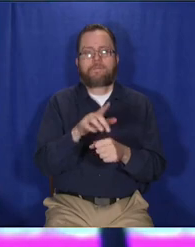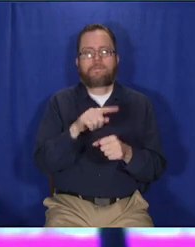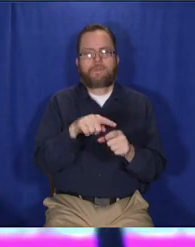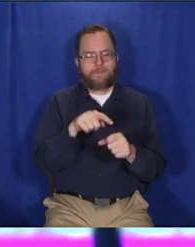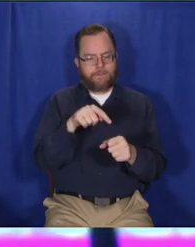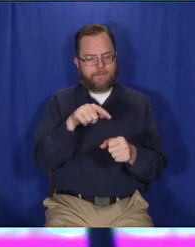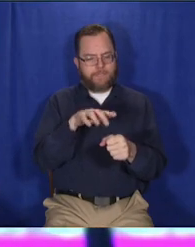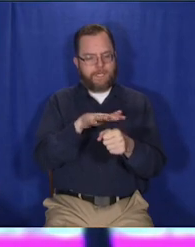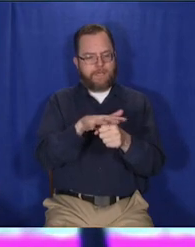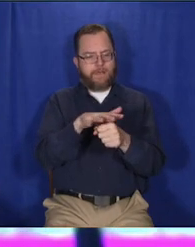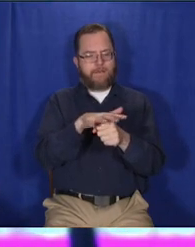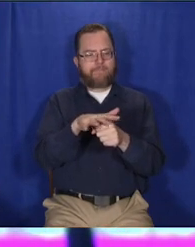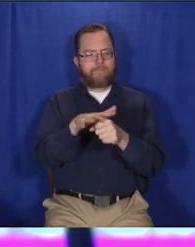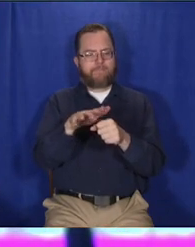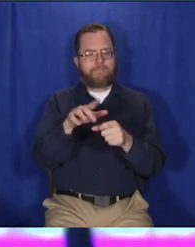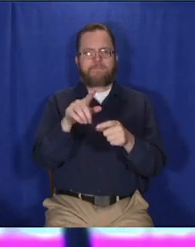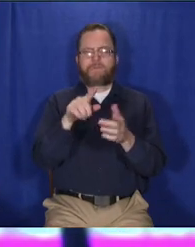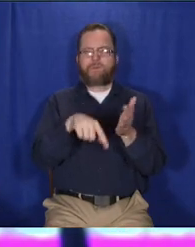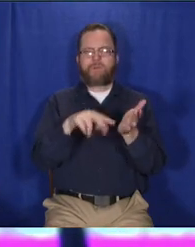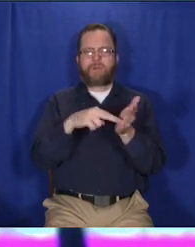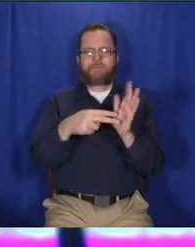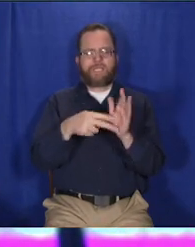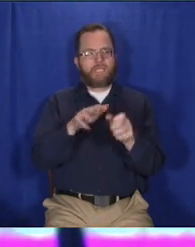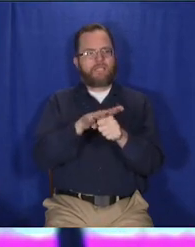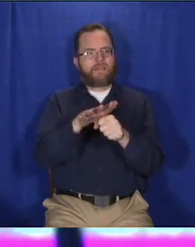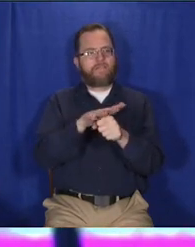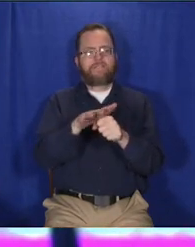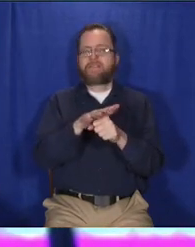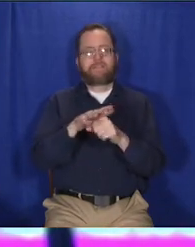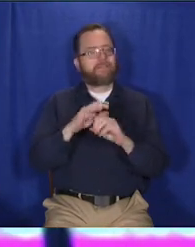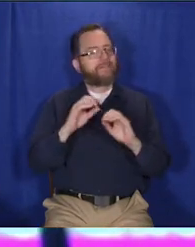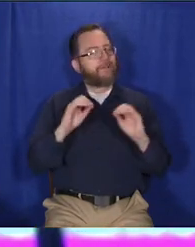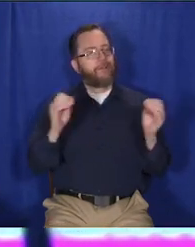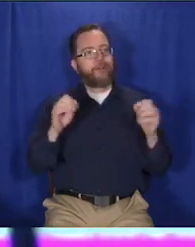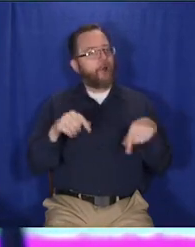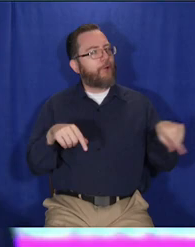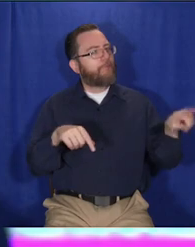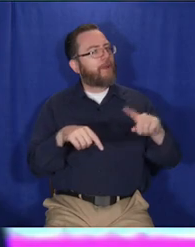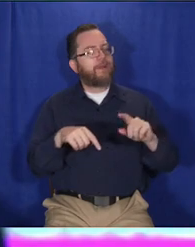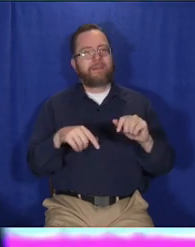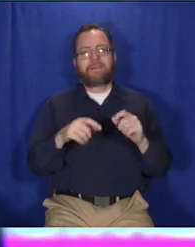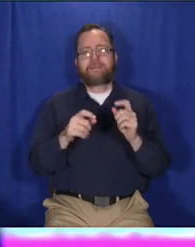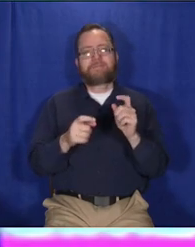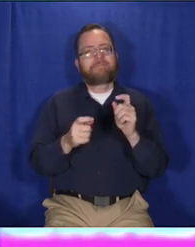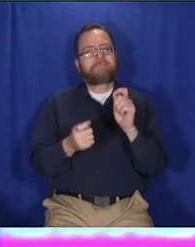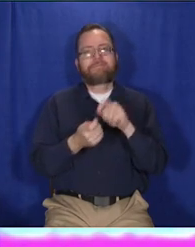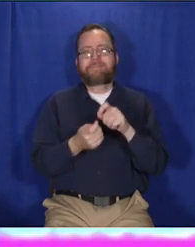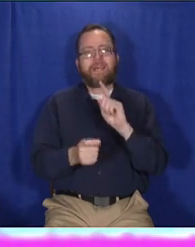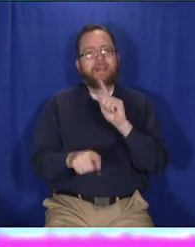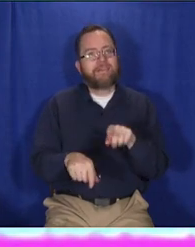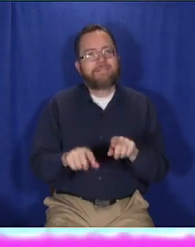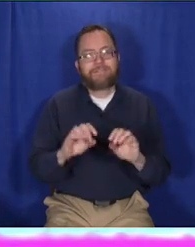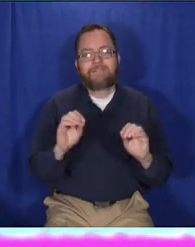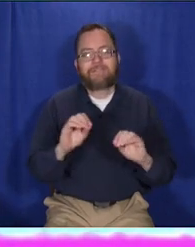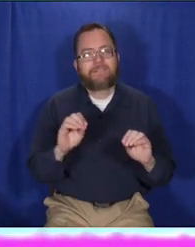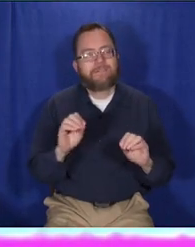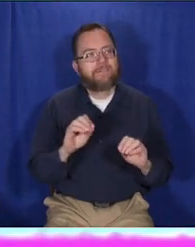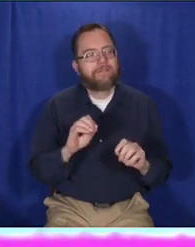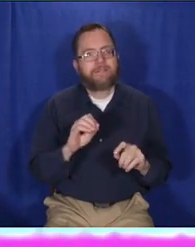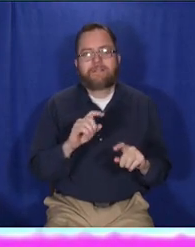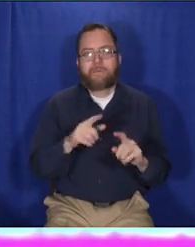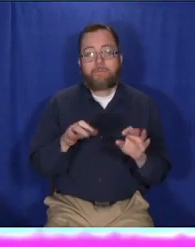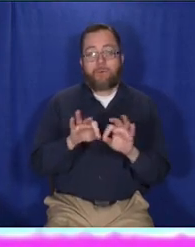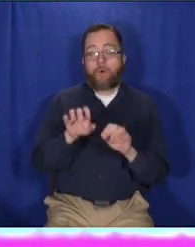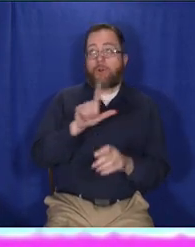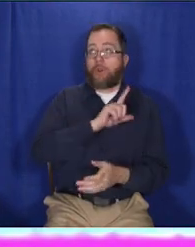together. Nobody, and we'll see this as we study these verses, nobody can necessarily give you that answer. That's something that you have to be led by